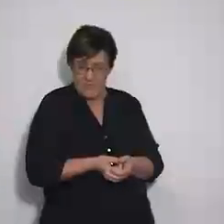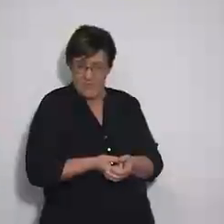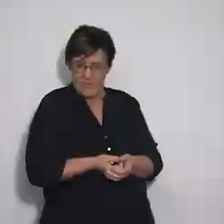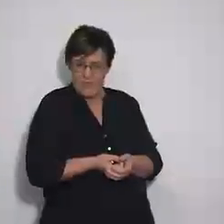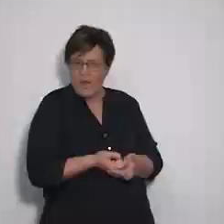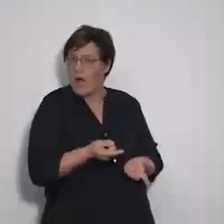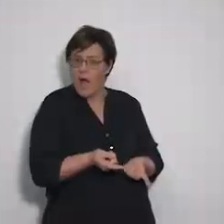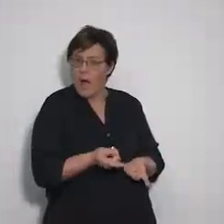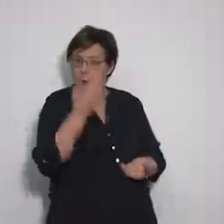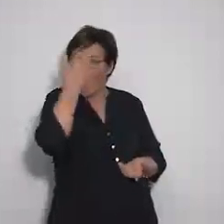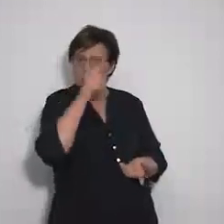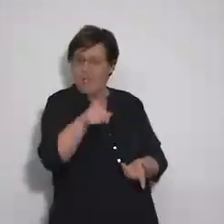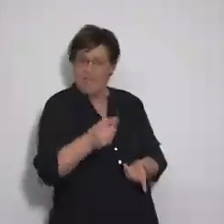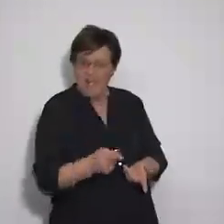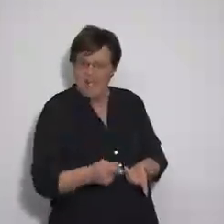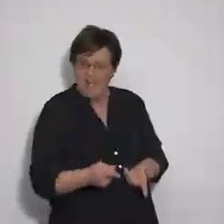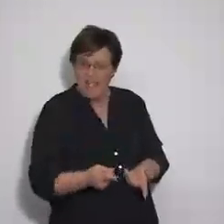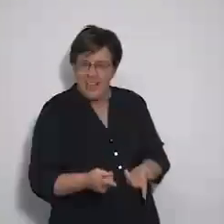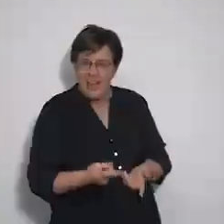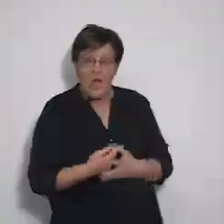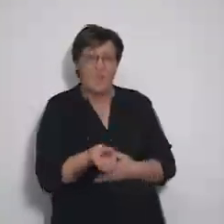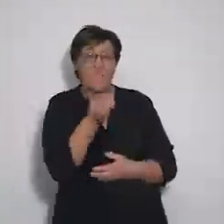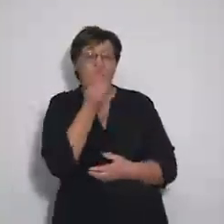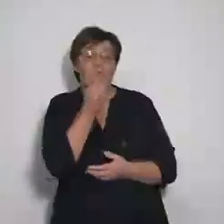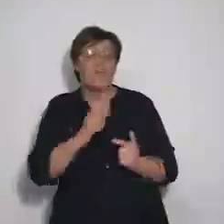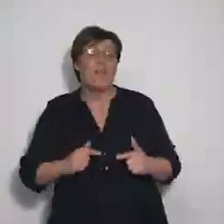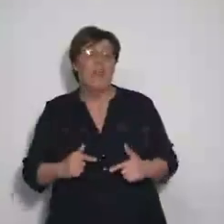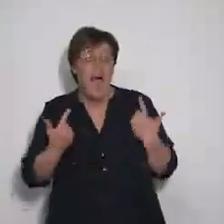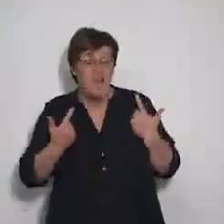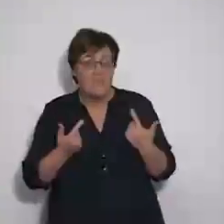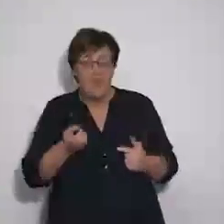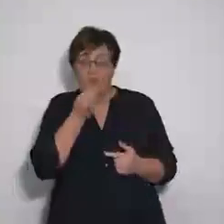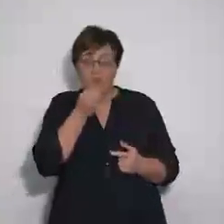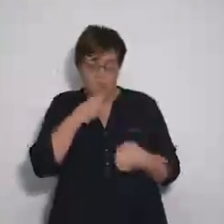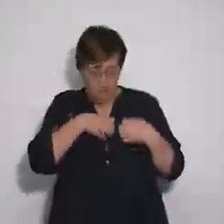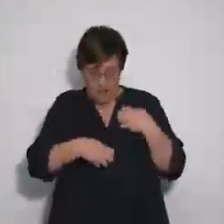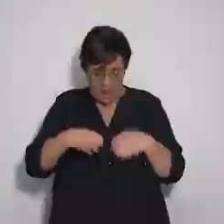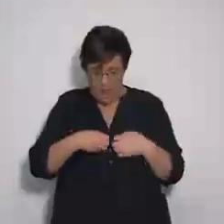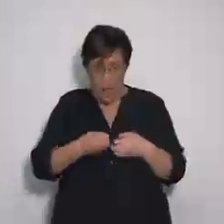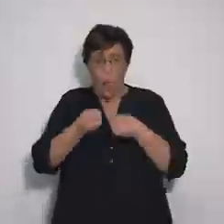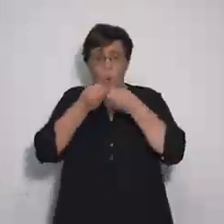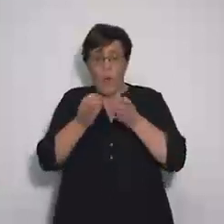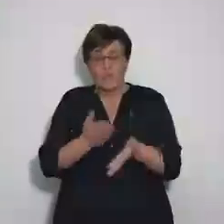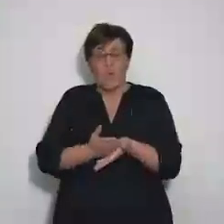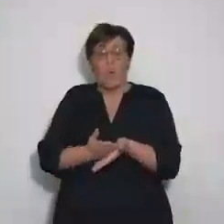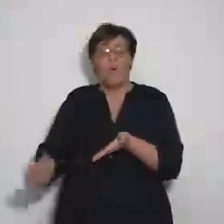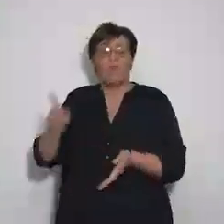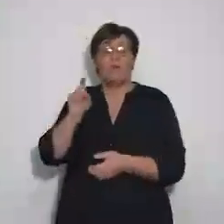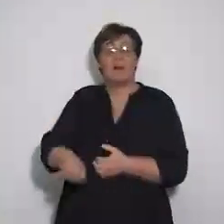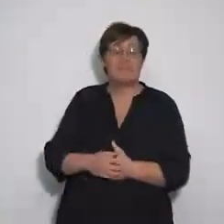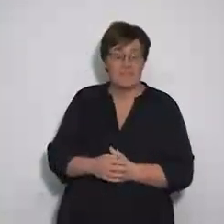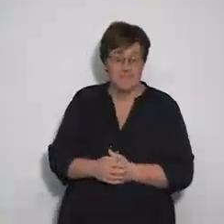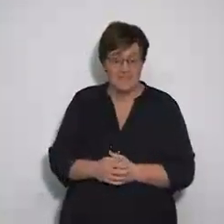in. But as you know, anything in life, nutrients in, waste